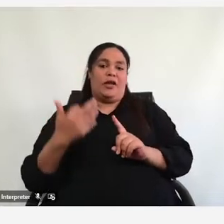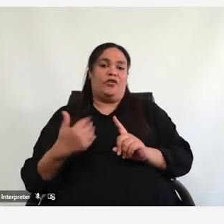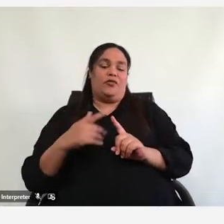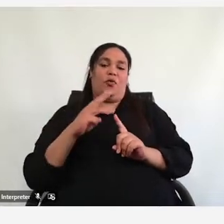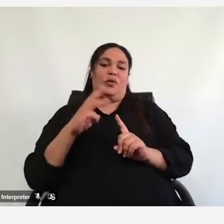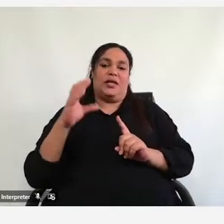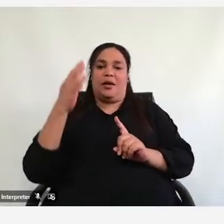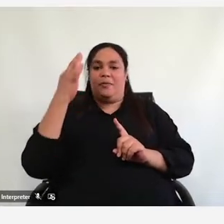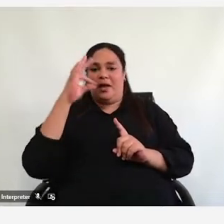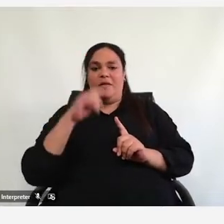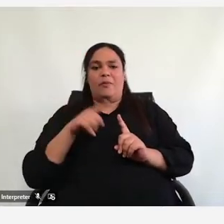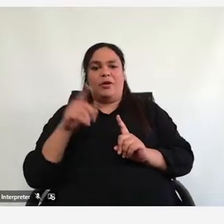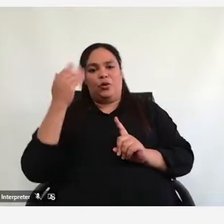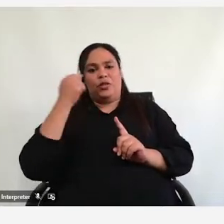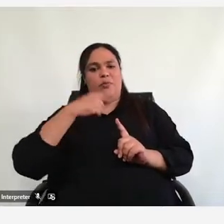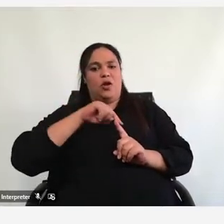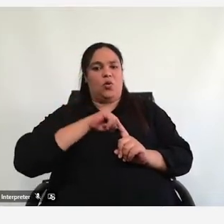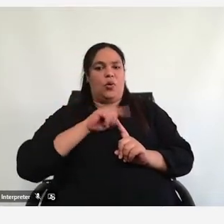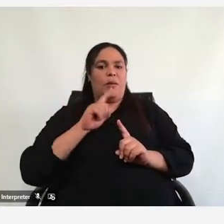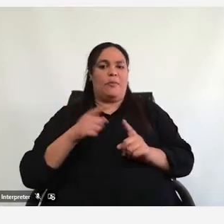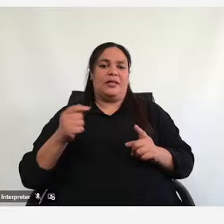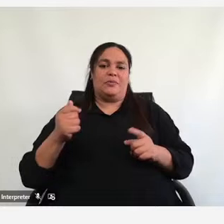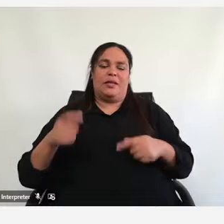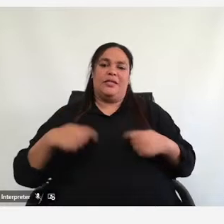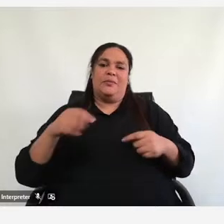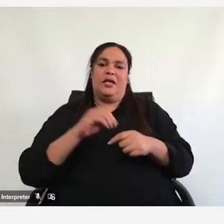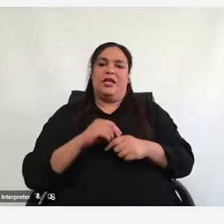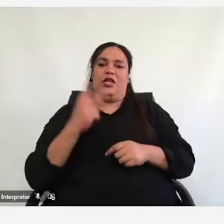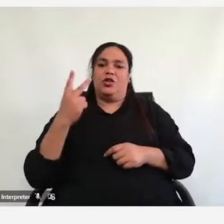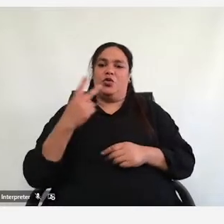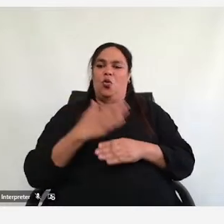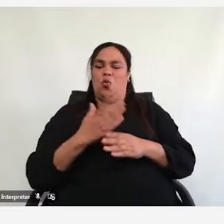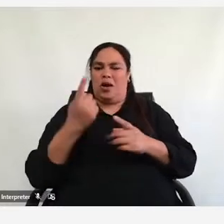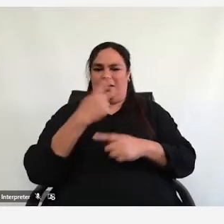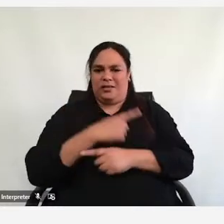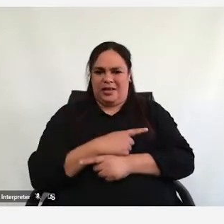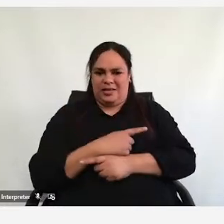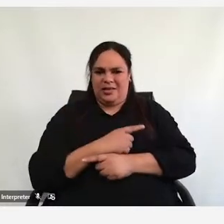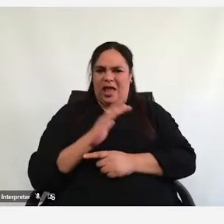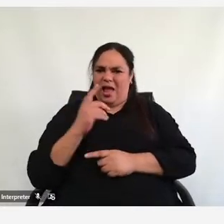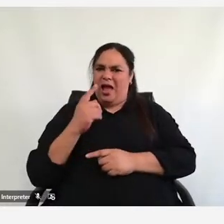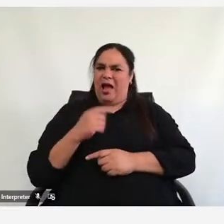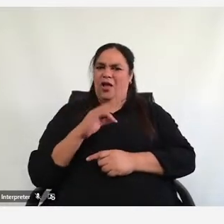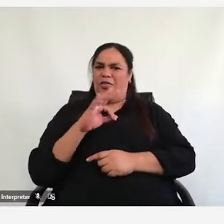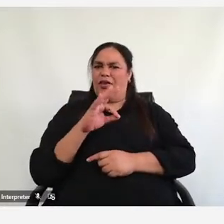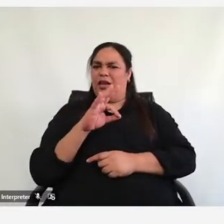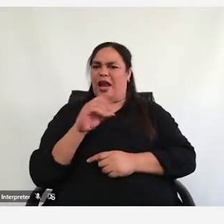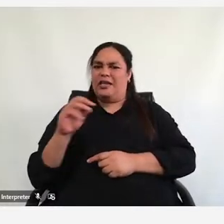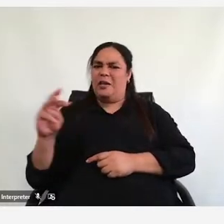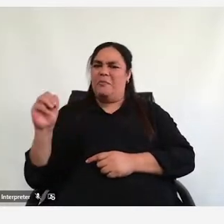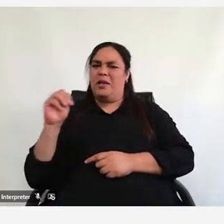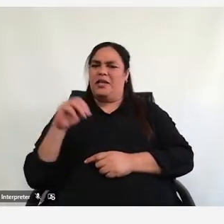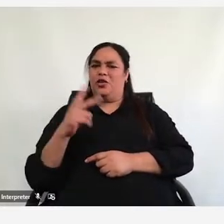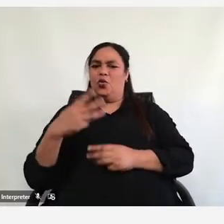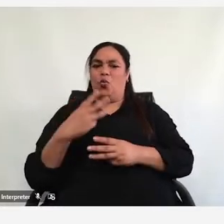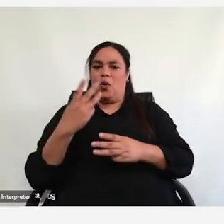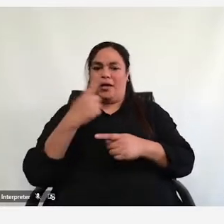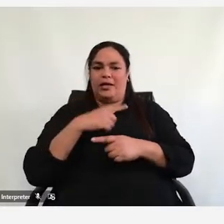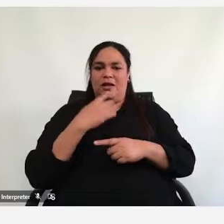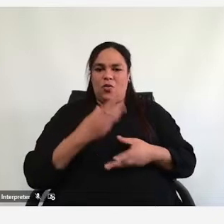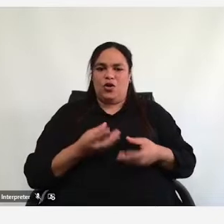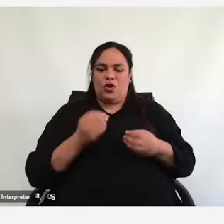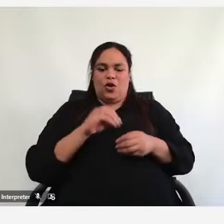government, but then you expect us to spend money within 2 working days. How do you spend 300 million rand in 2 working days when you get it on